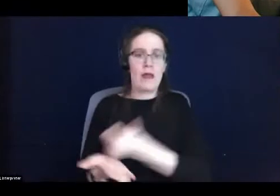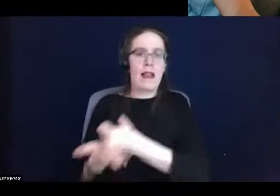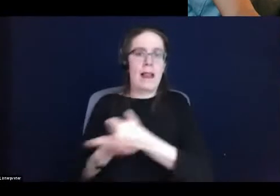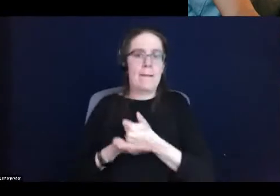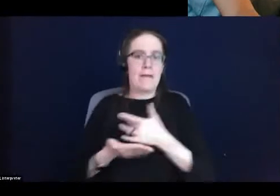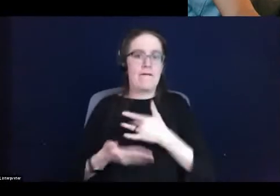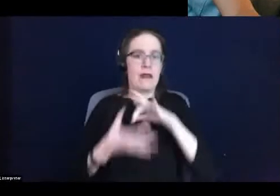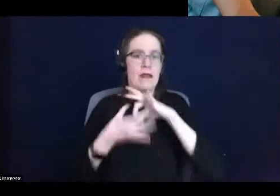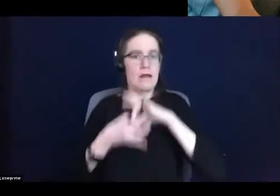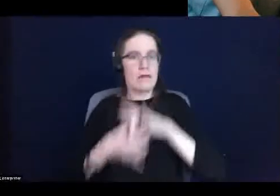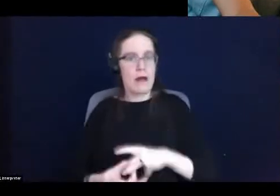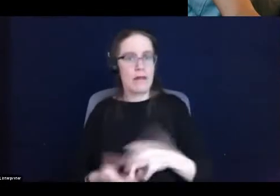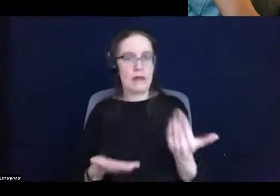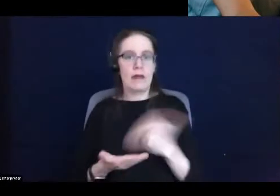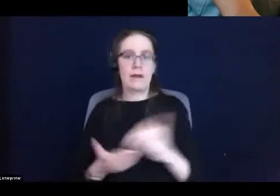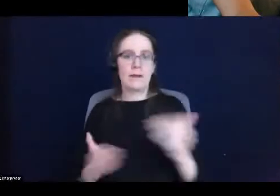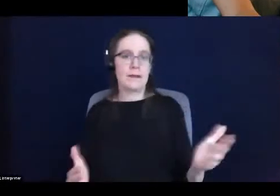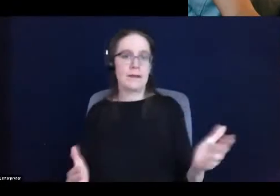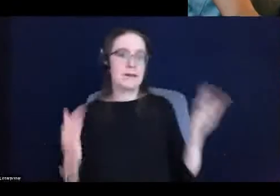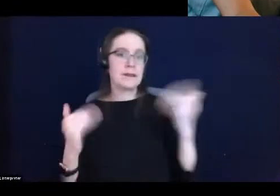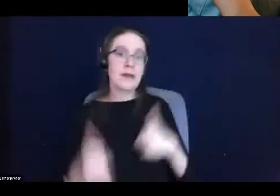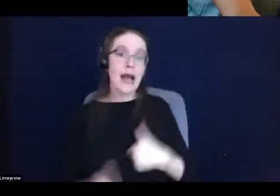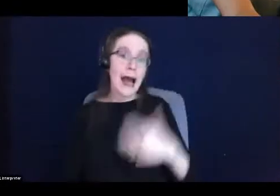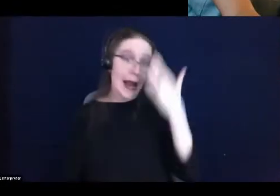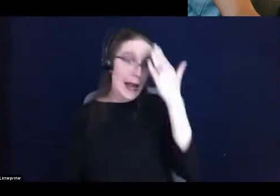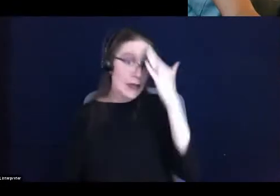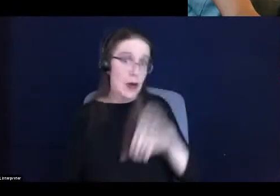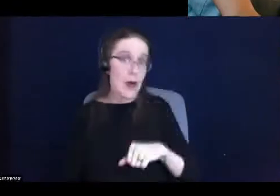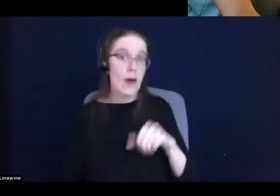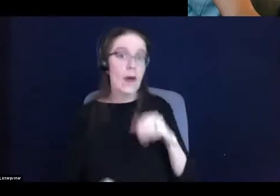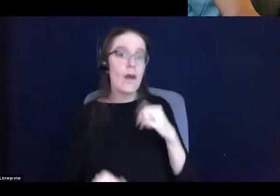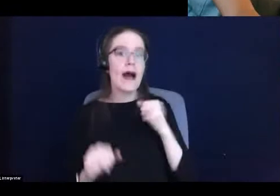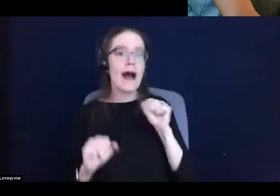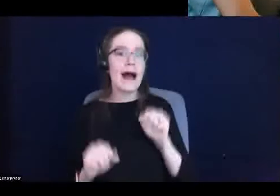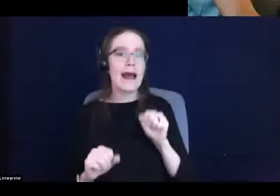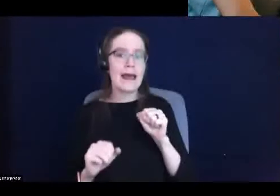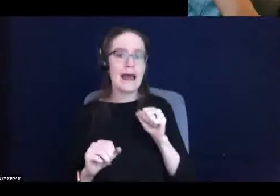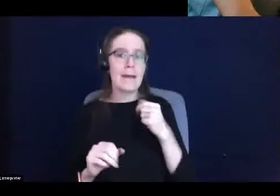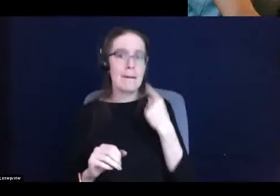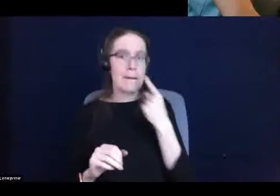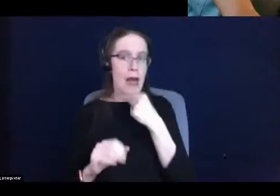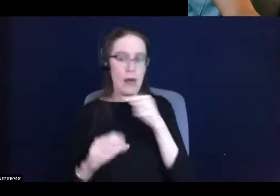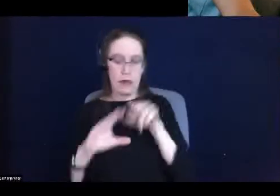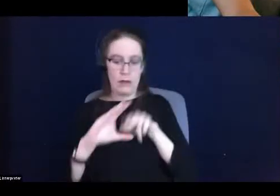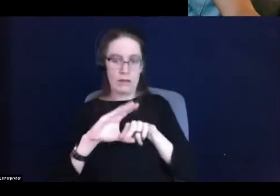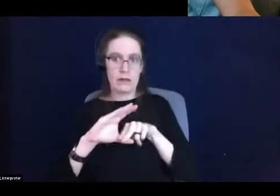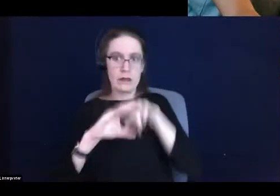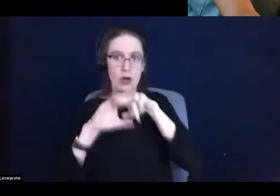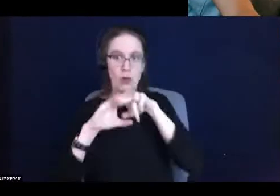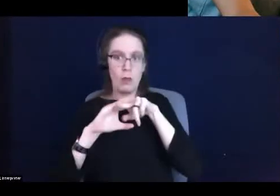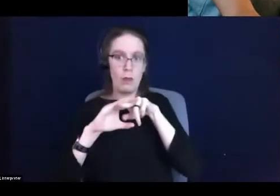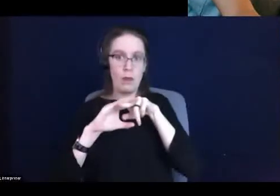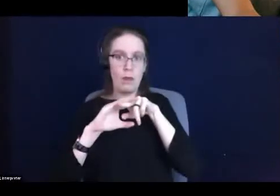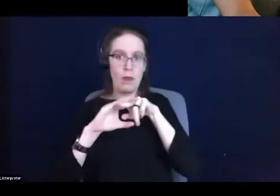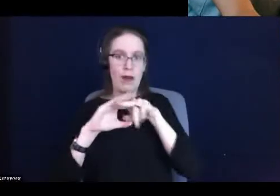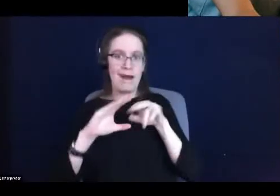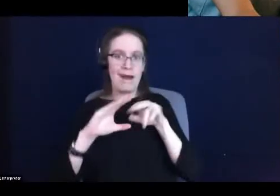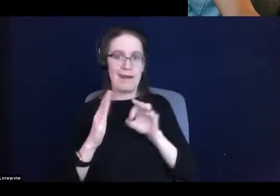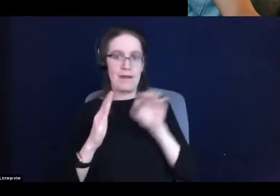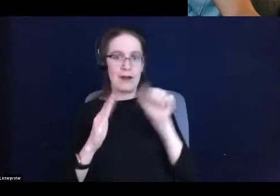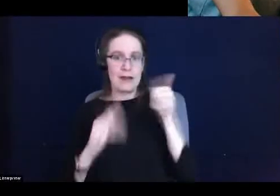I know that I can put my tongue at the roof of my mouth for 10 seconds, and that will help me ground